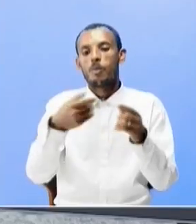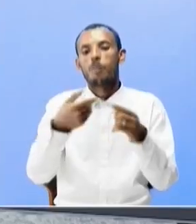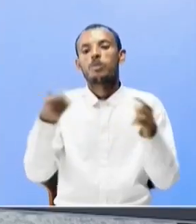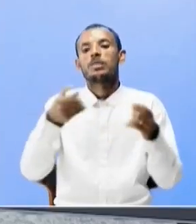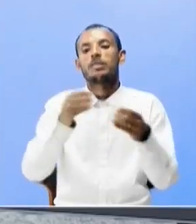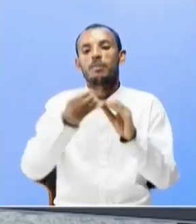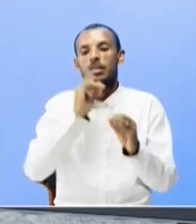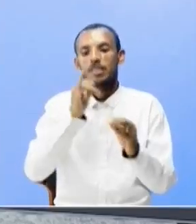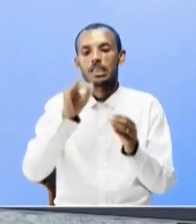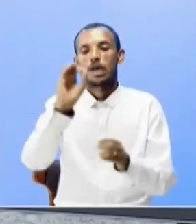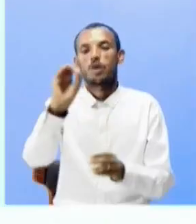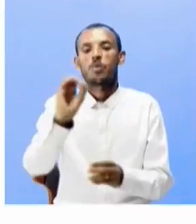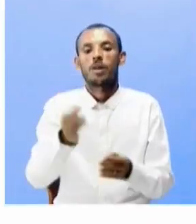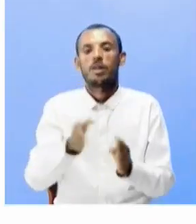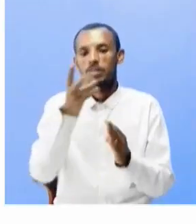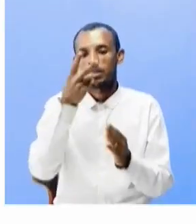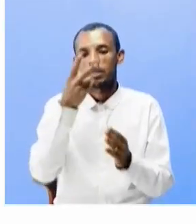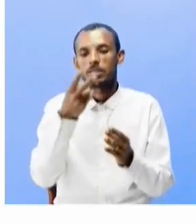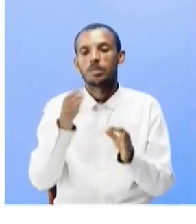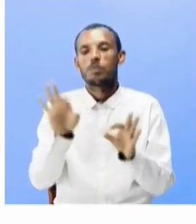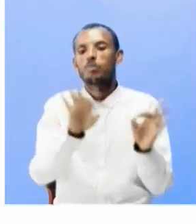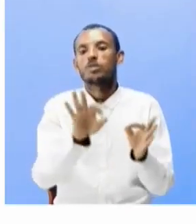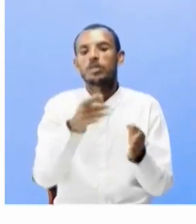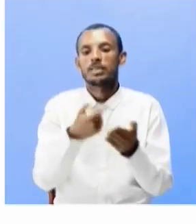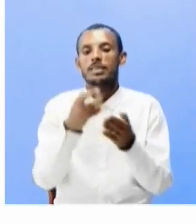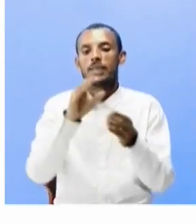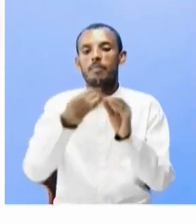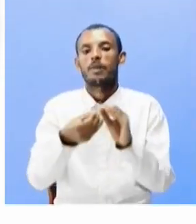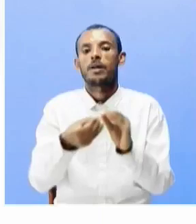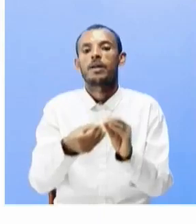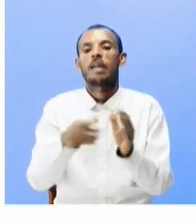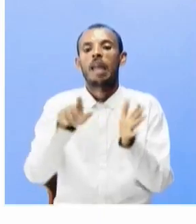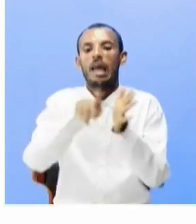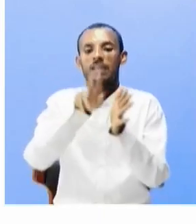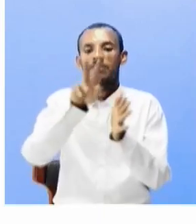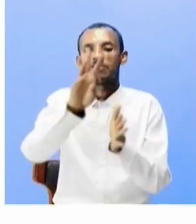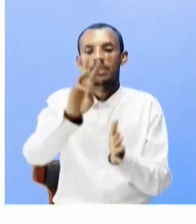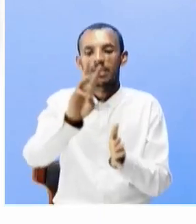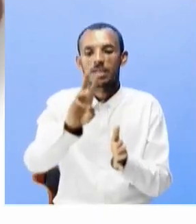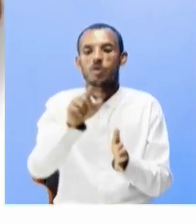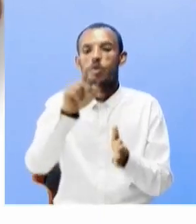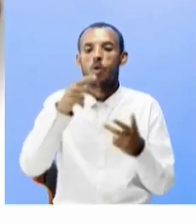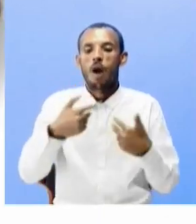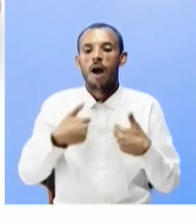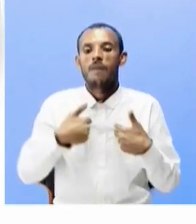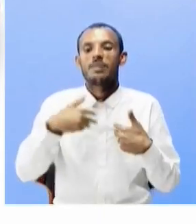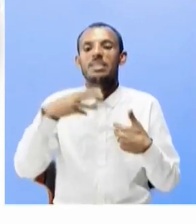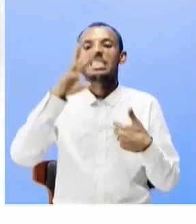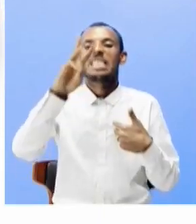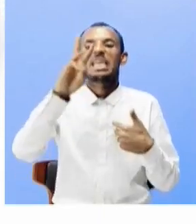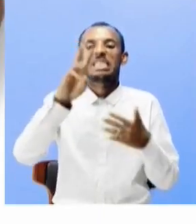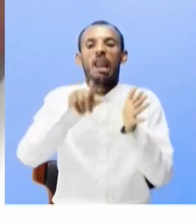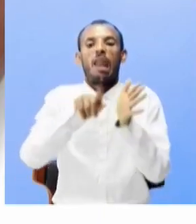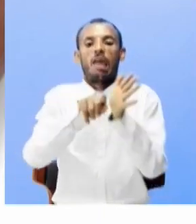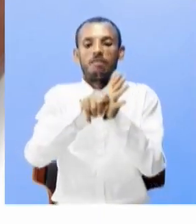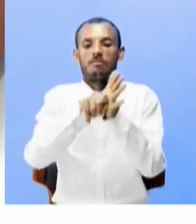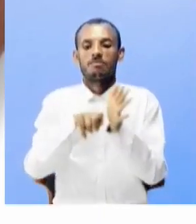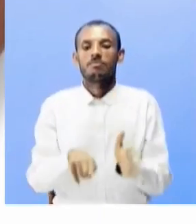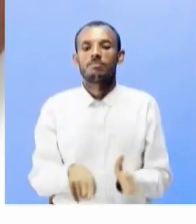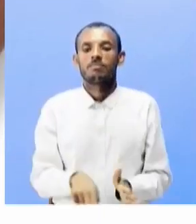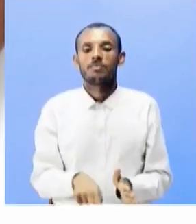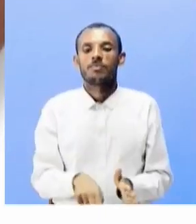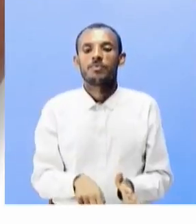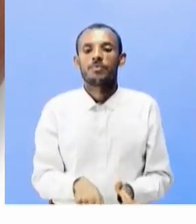So, let's put these two numbers in this form. -6 means you have 6 negatives. So, here, let's